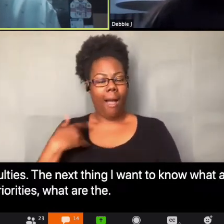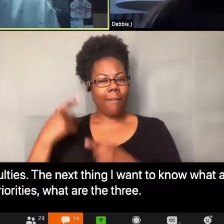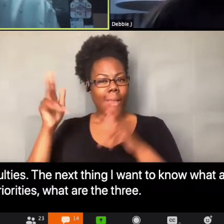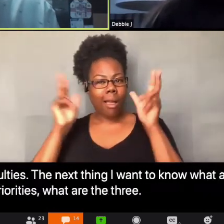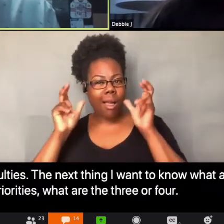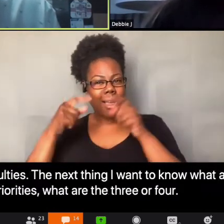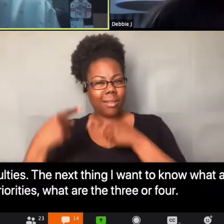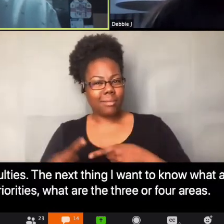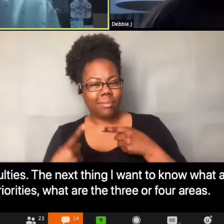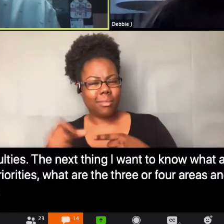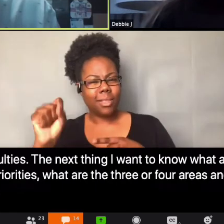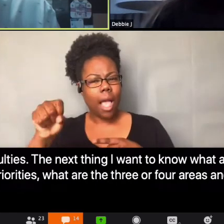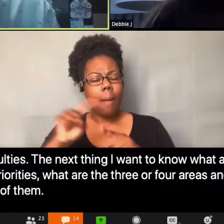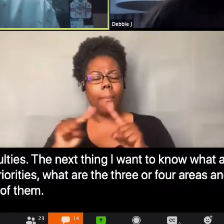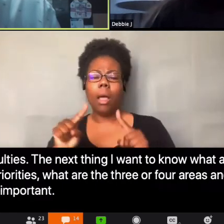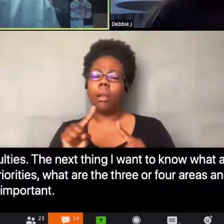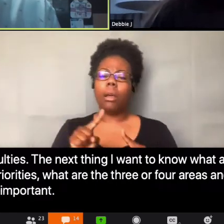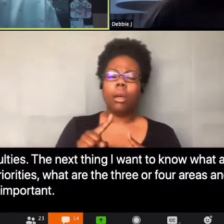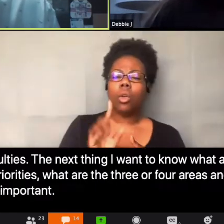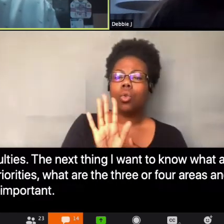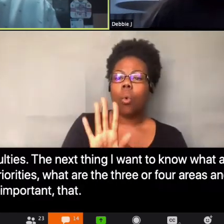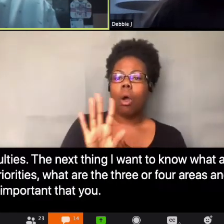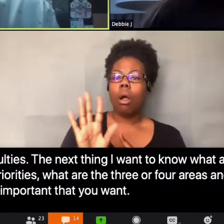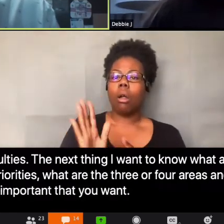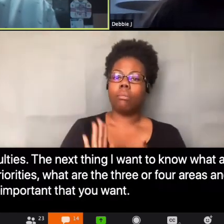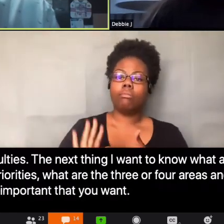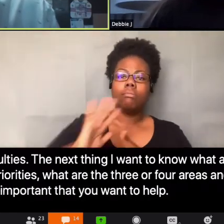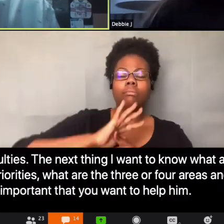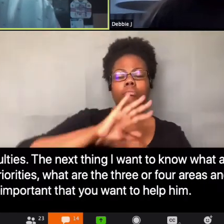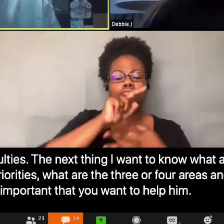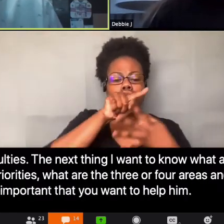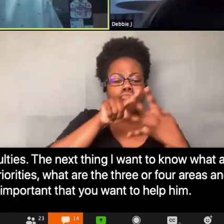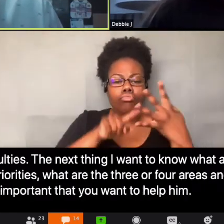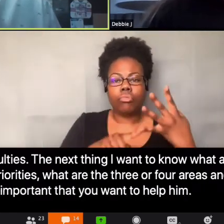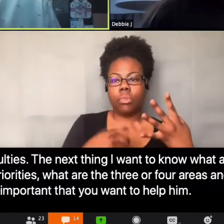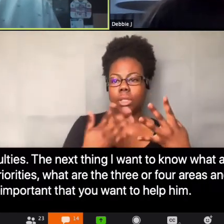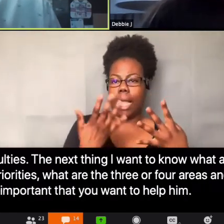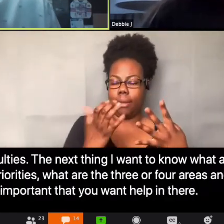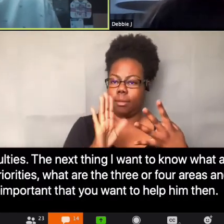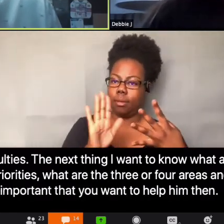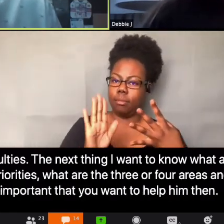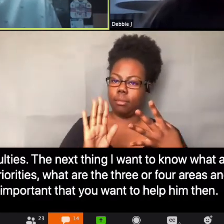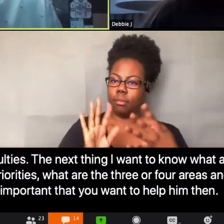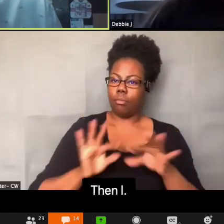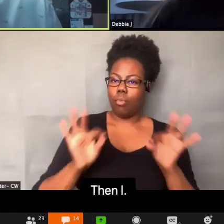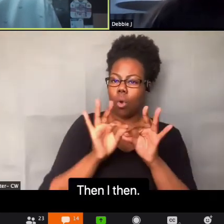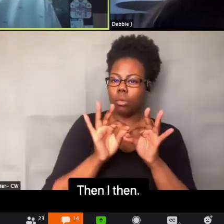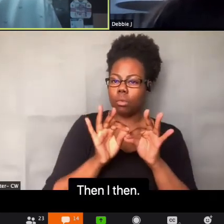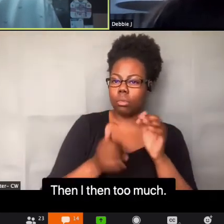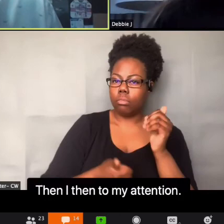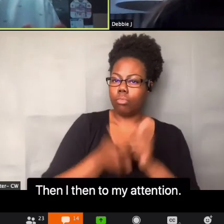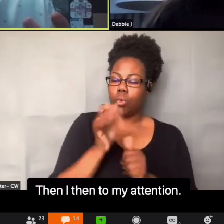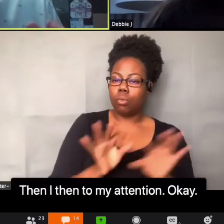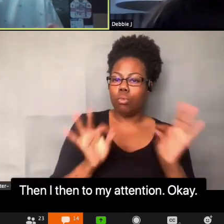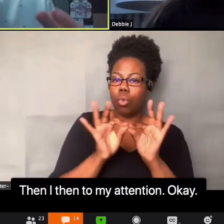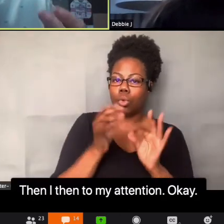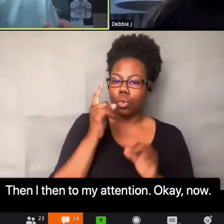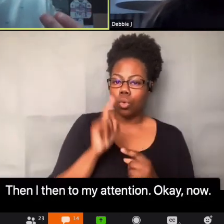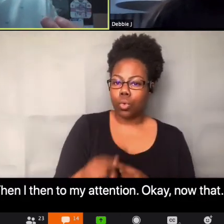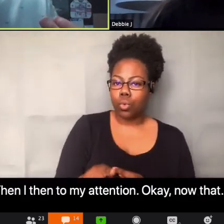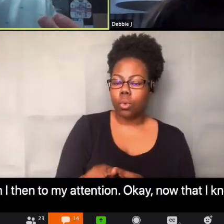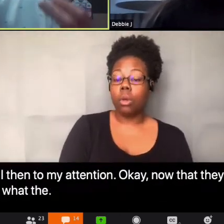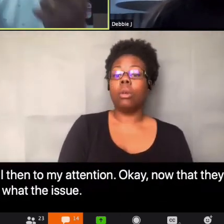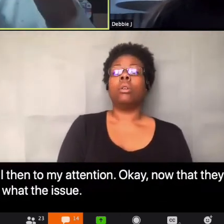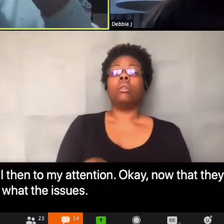3 or 4 areas that are most important that you want help in? Then I turn my attention, okay, now that I know